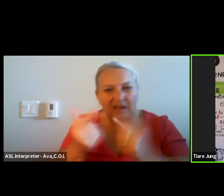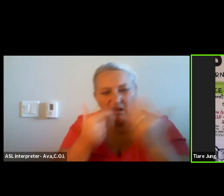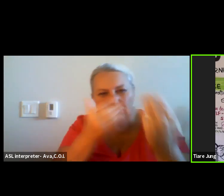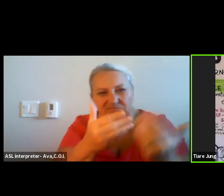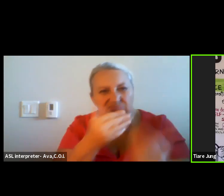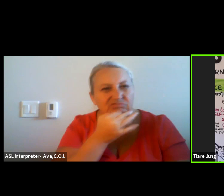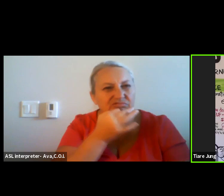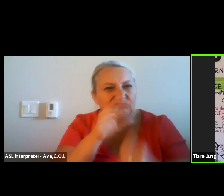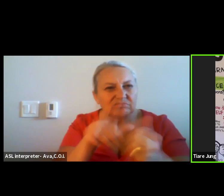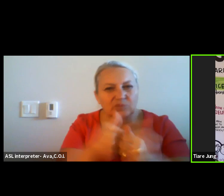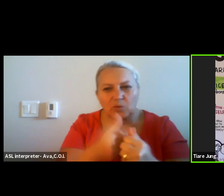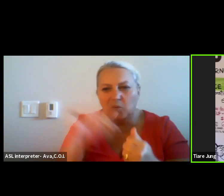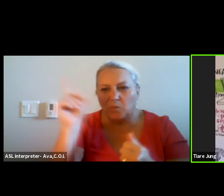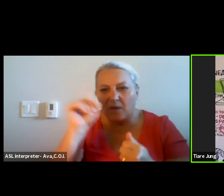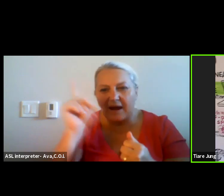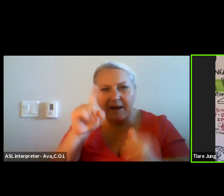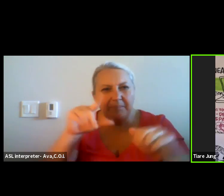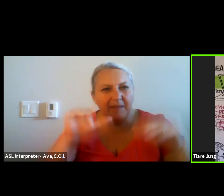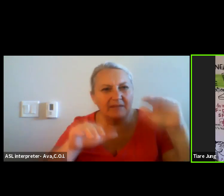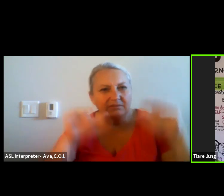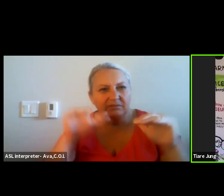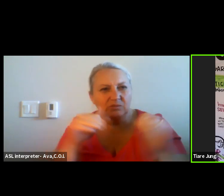in the dance of